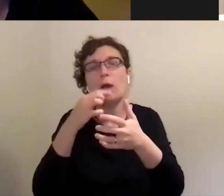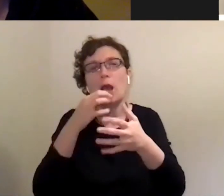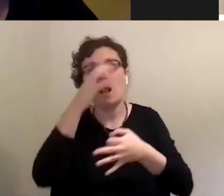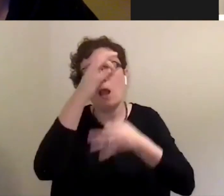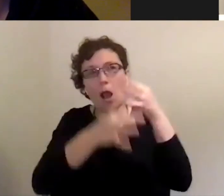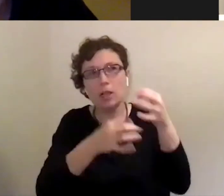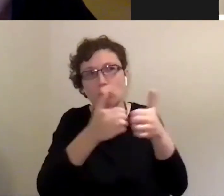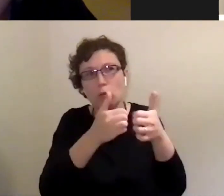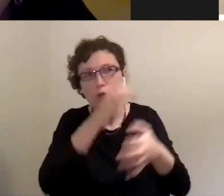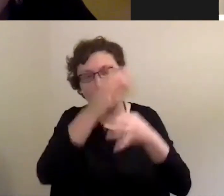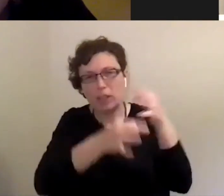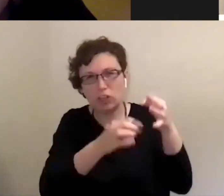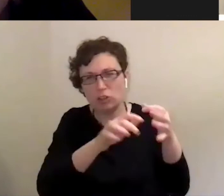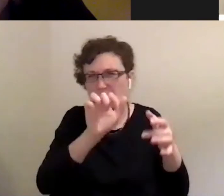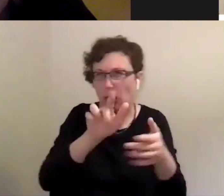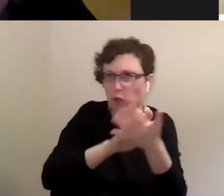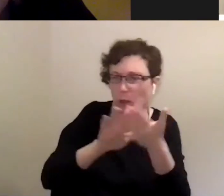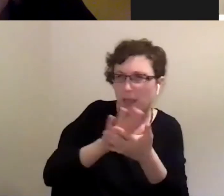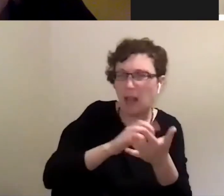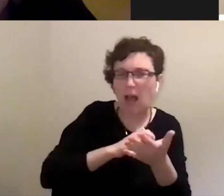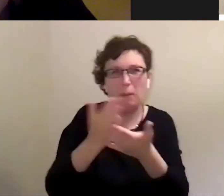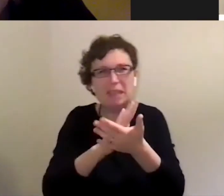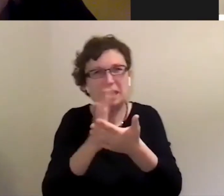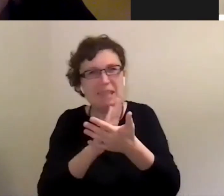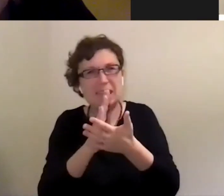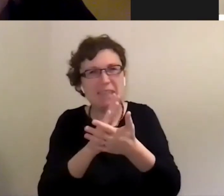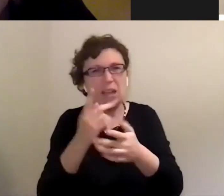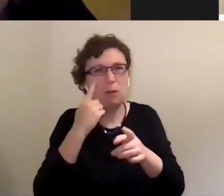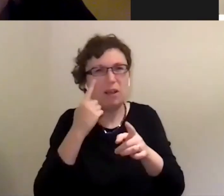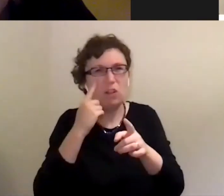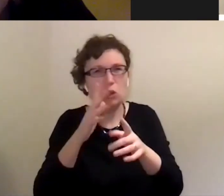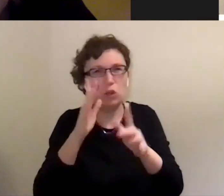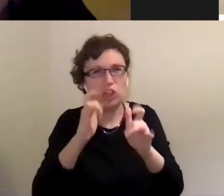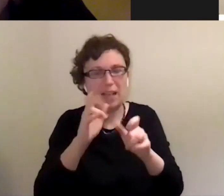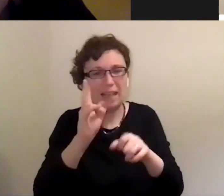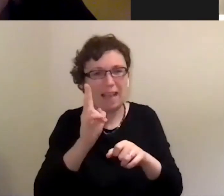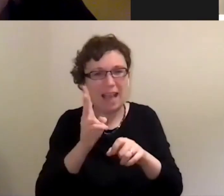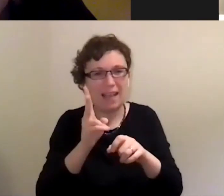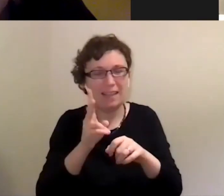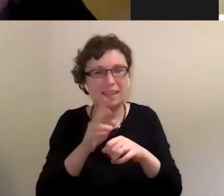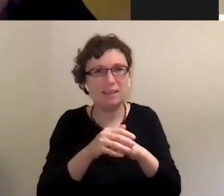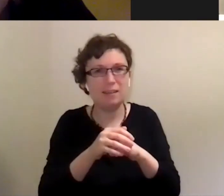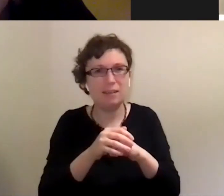question? I'm not sure, to be honest. Let me have a look. How do you